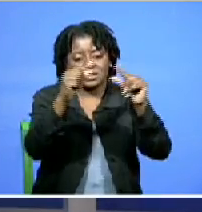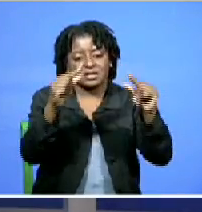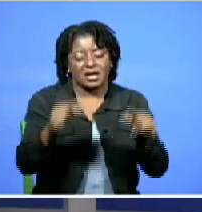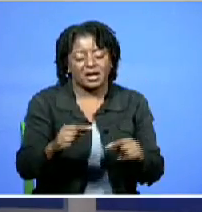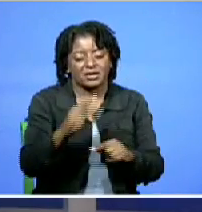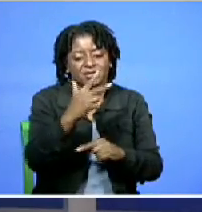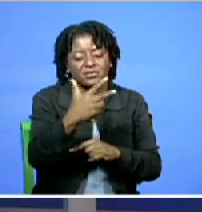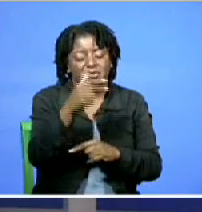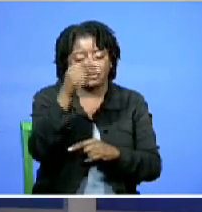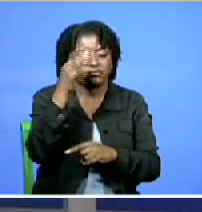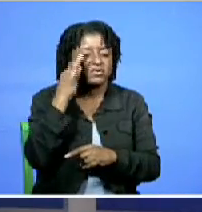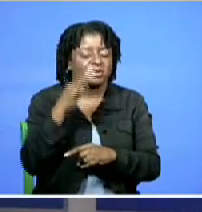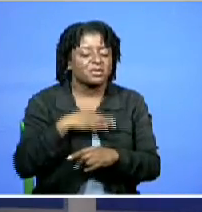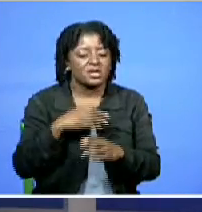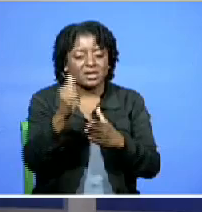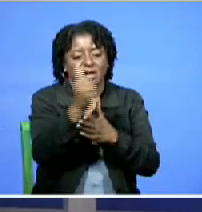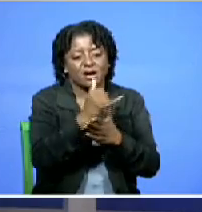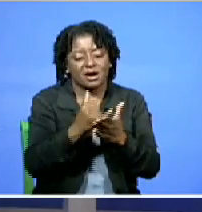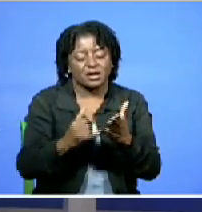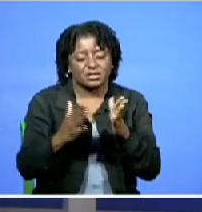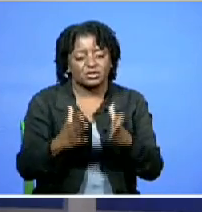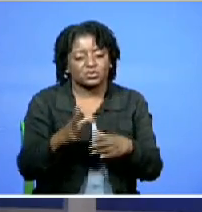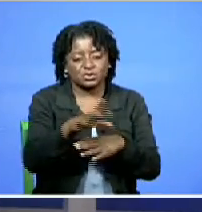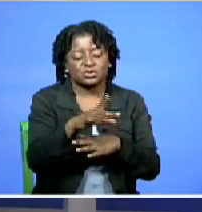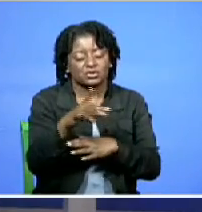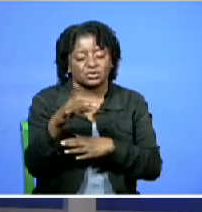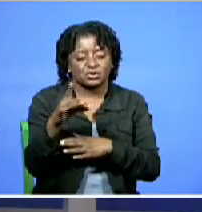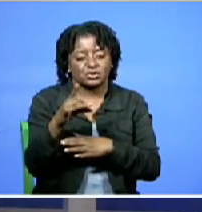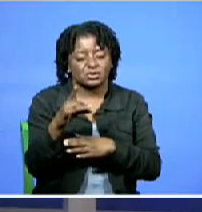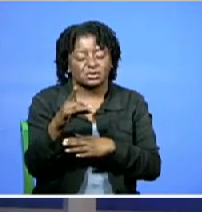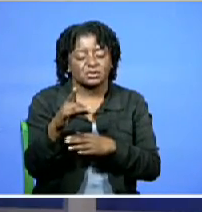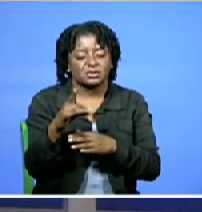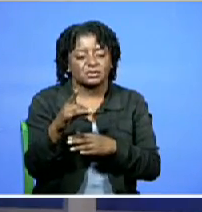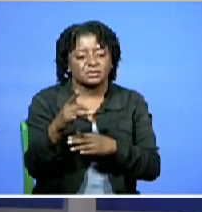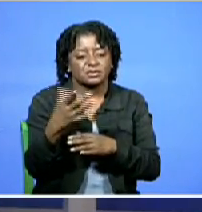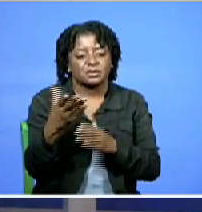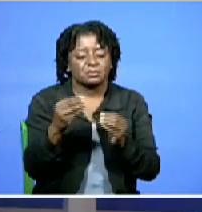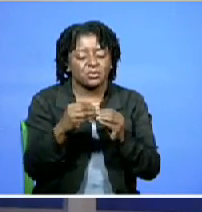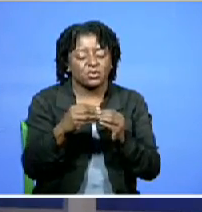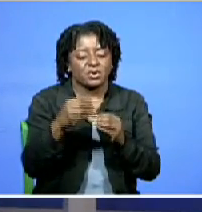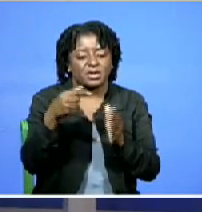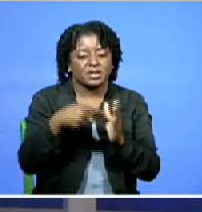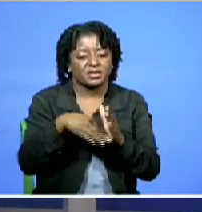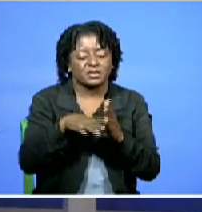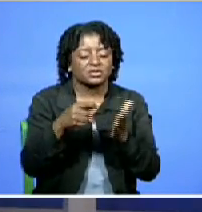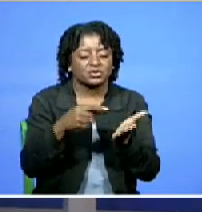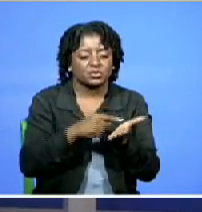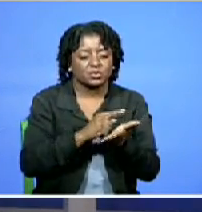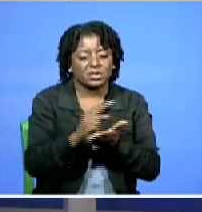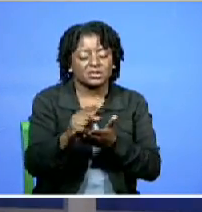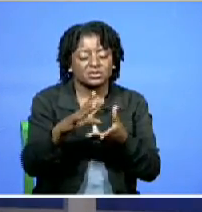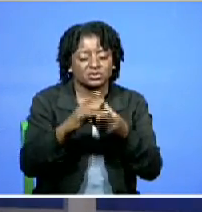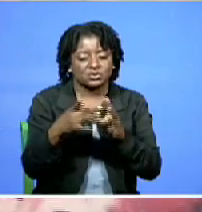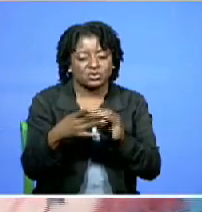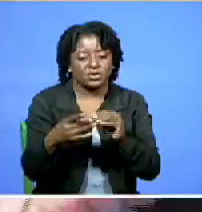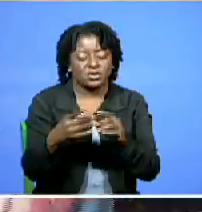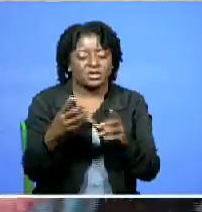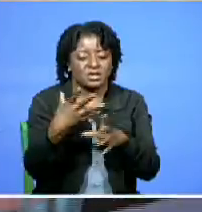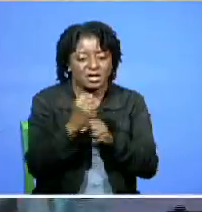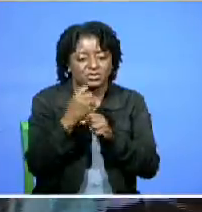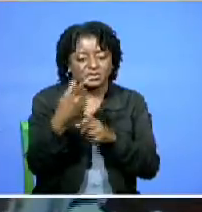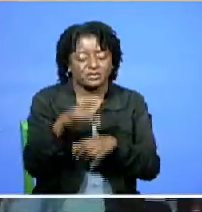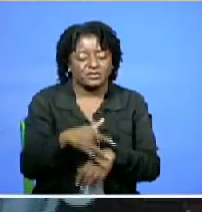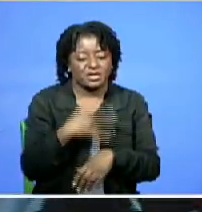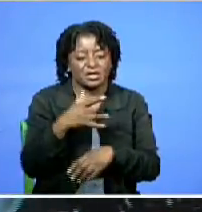balance well-established artists with emerging ones. Jiminy DeSwain has more in this week's edition of Catch the Feeling. Bold